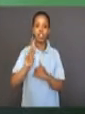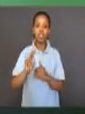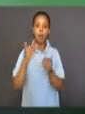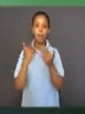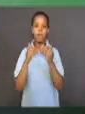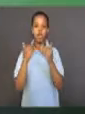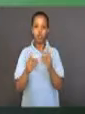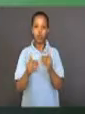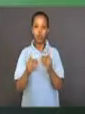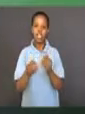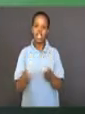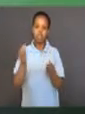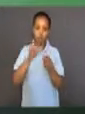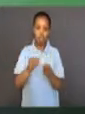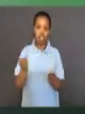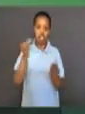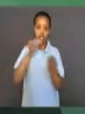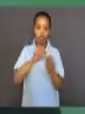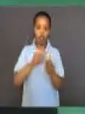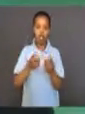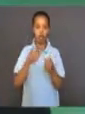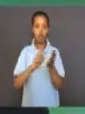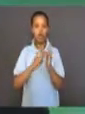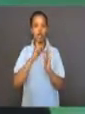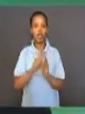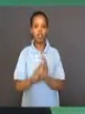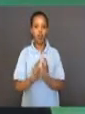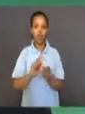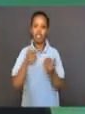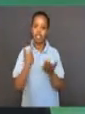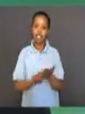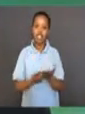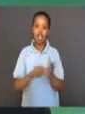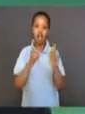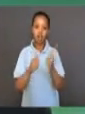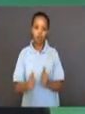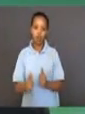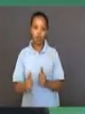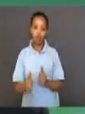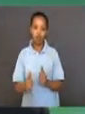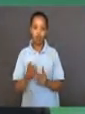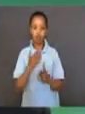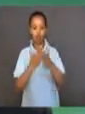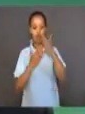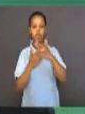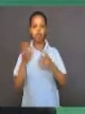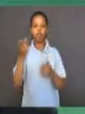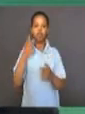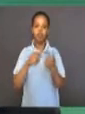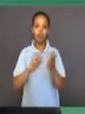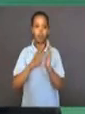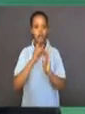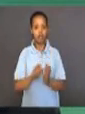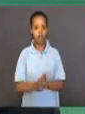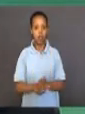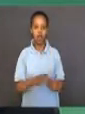and build up in the atmosphere. Students, I have a quick question